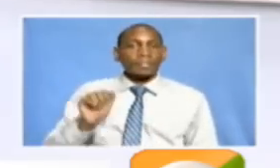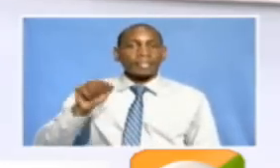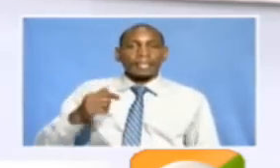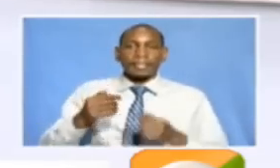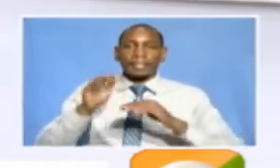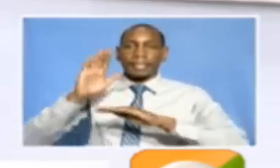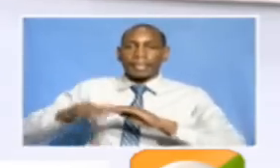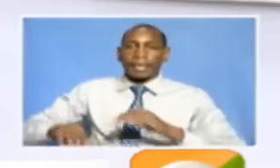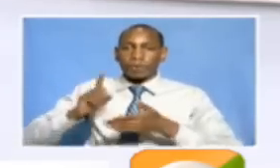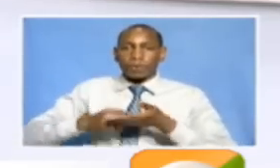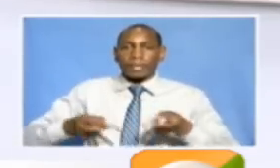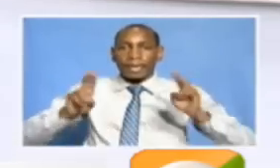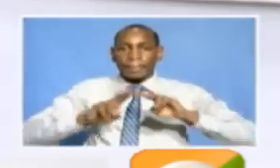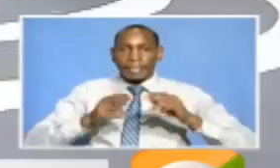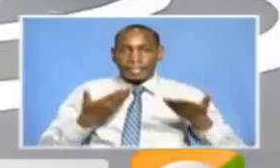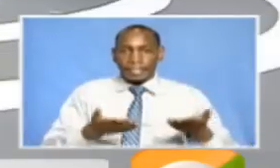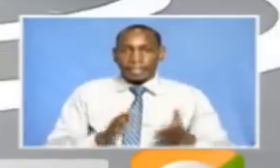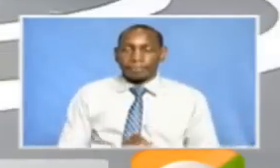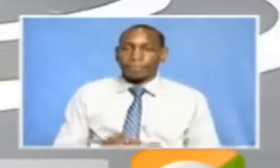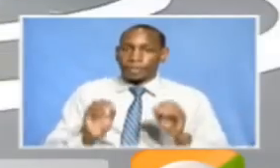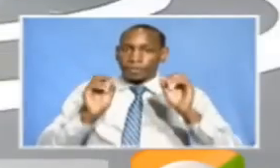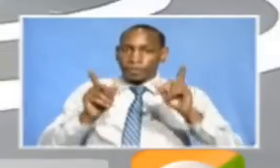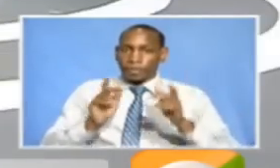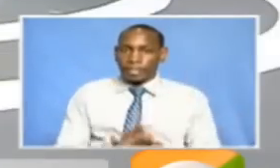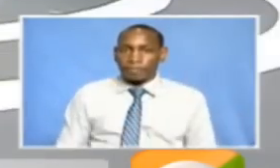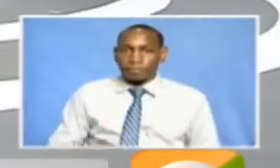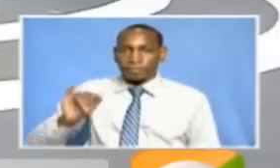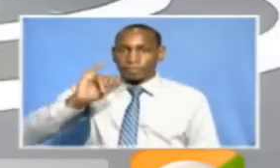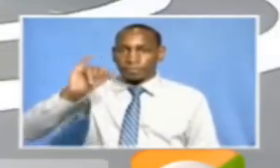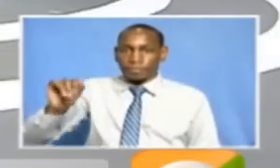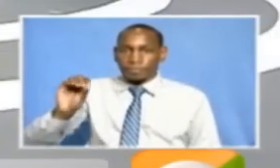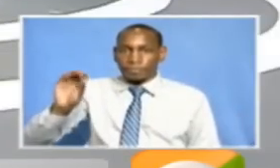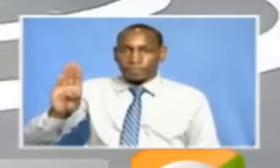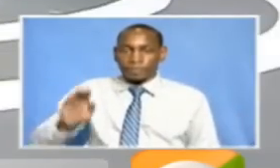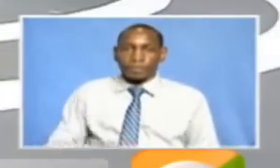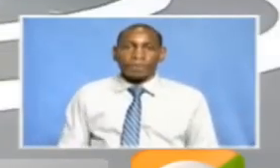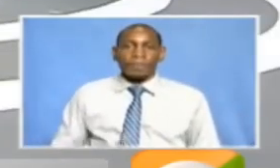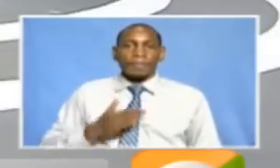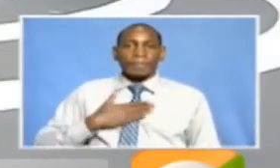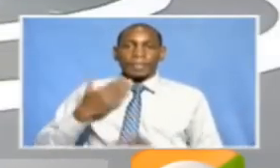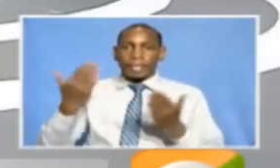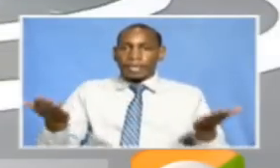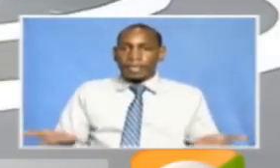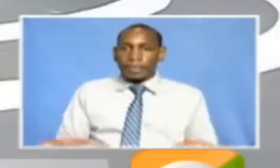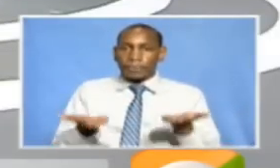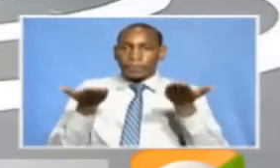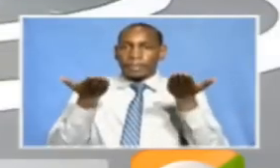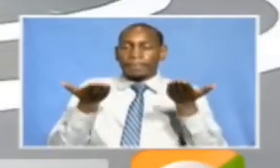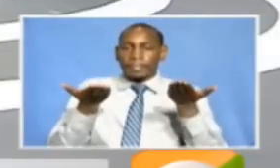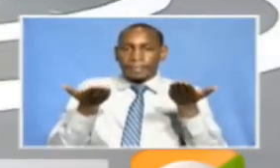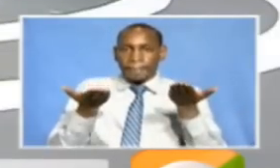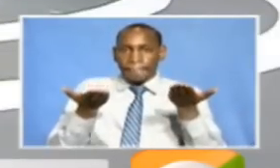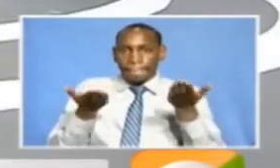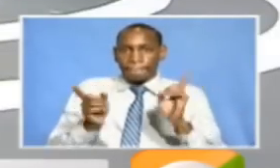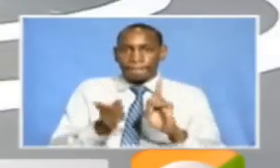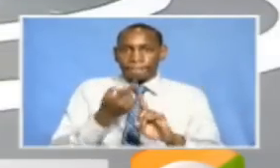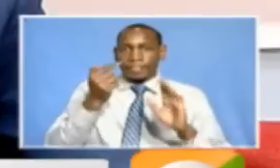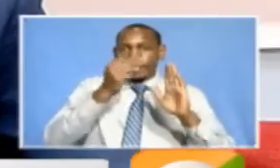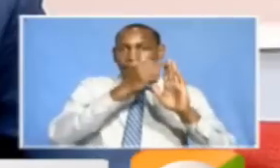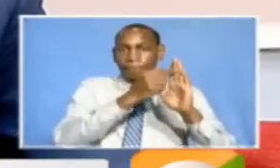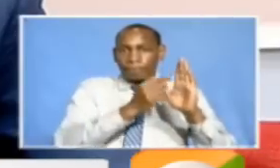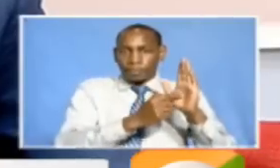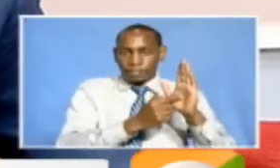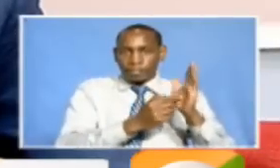opposed to what's happening right now. Okay, Joe. Yeah, I think just want to advance the first point